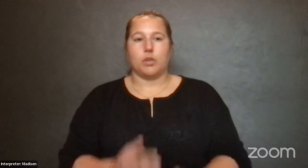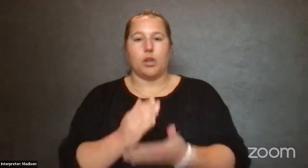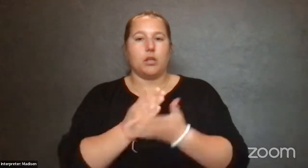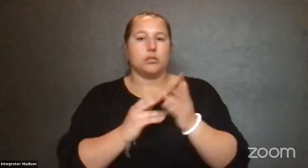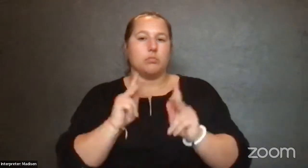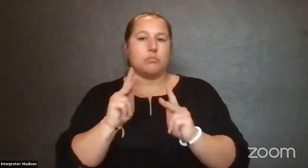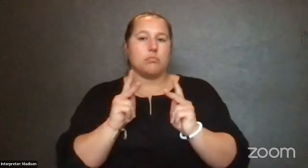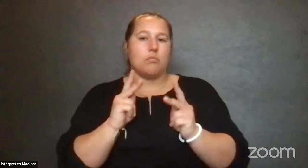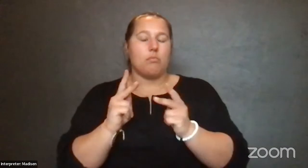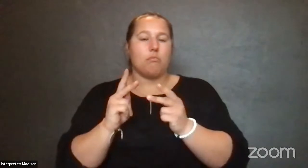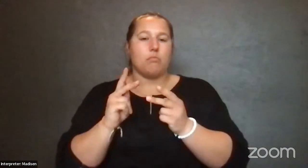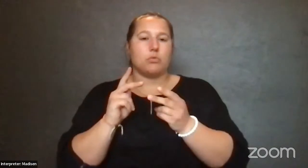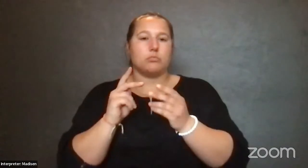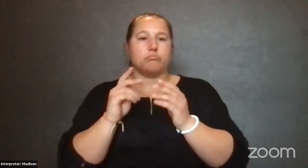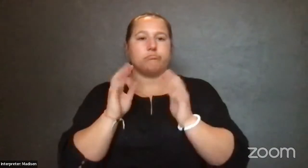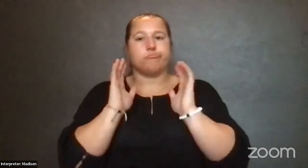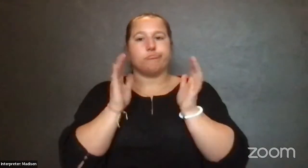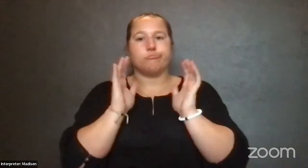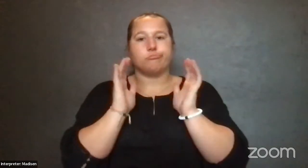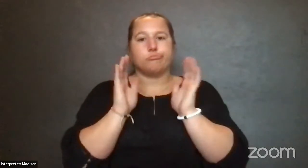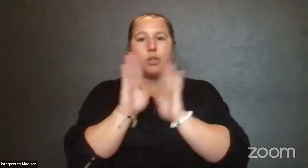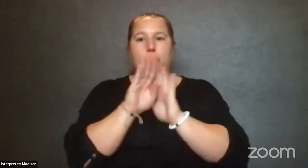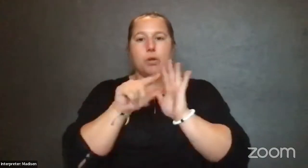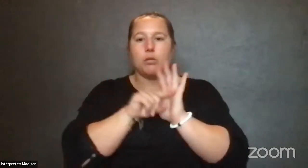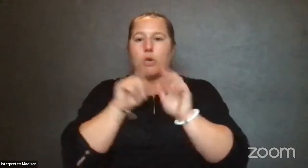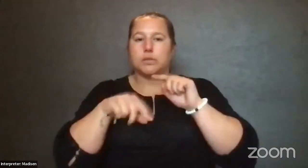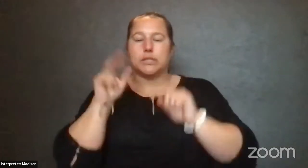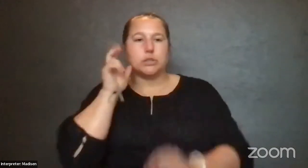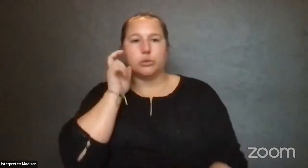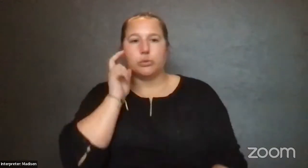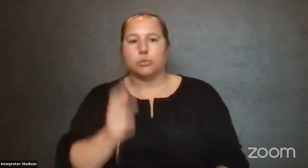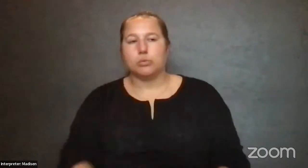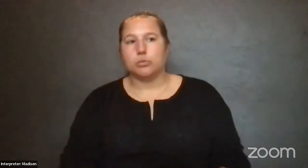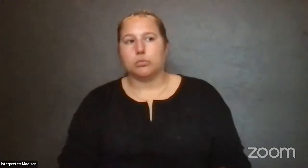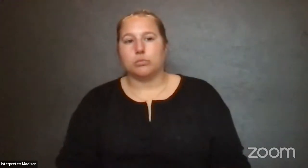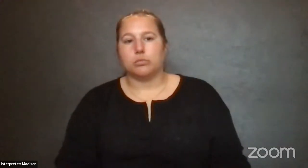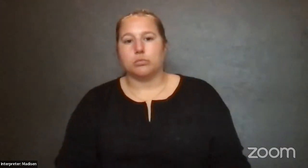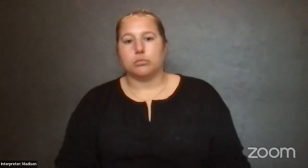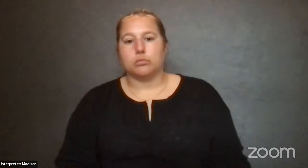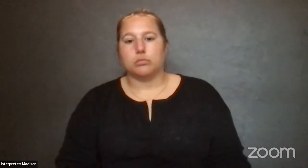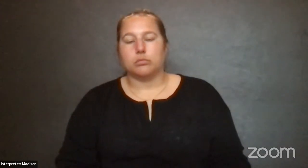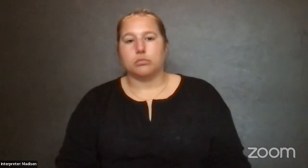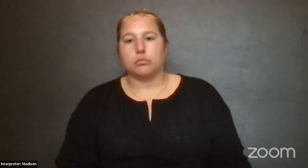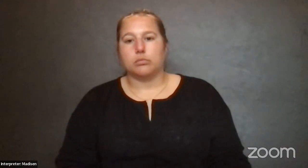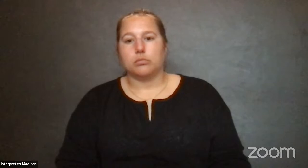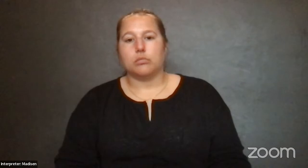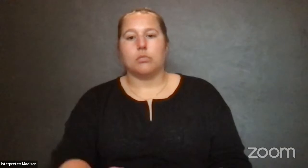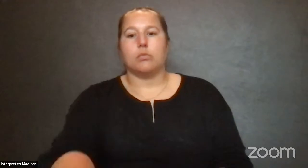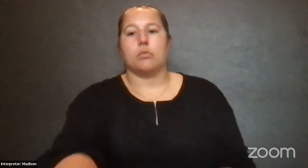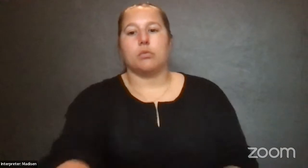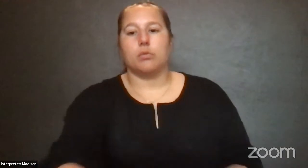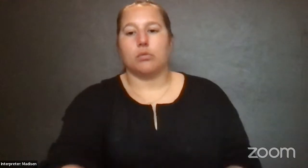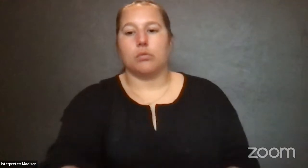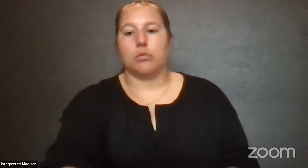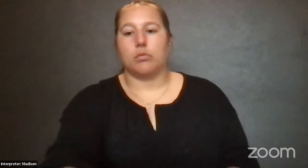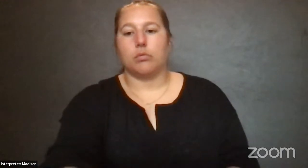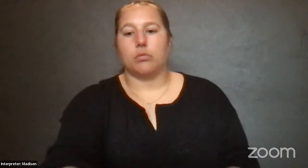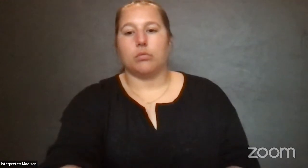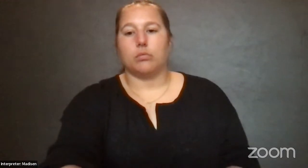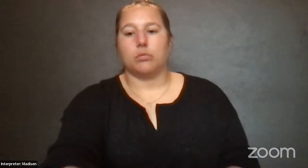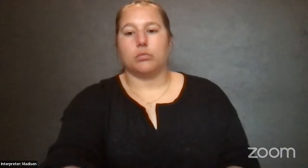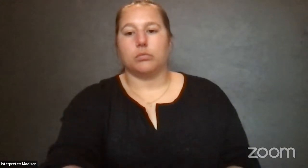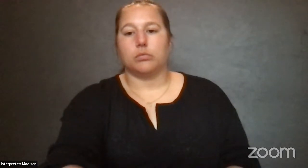We're gonna get started because if you have people, we're gonna be live streaming, and so, here, we're gonna kind of go through with the programs. It's